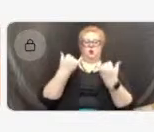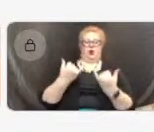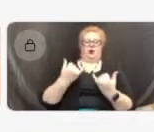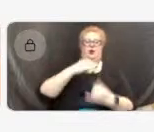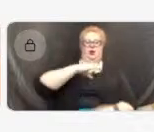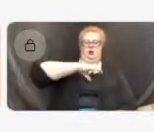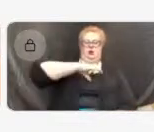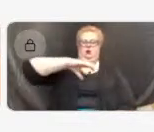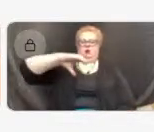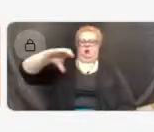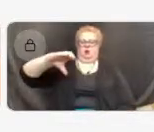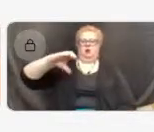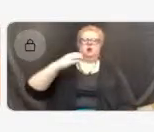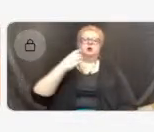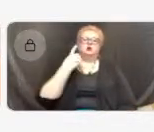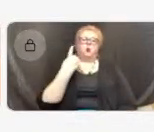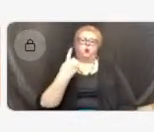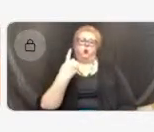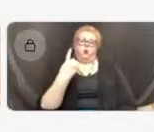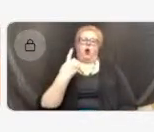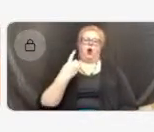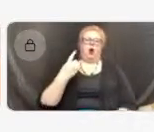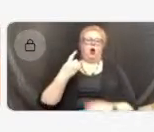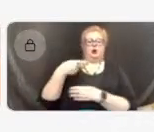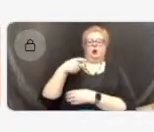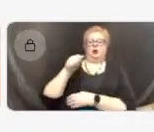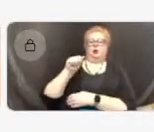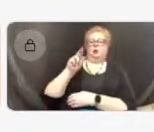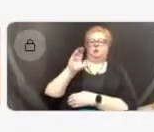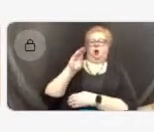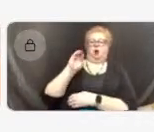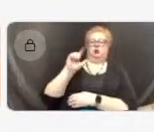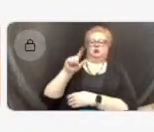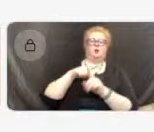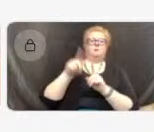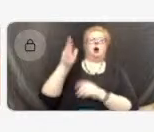it was 3 lots, or part of 3 lots previously.